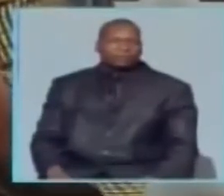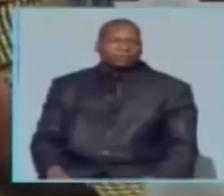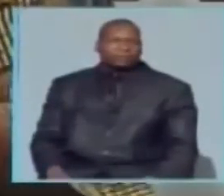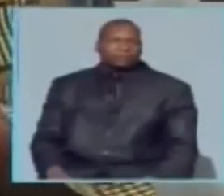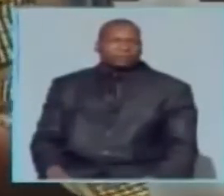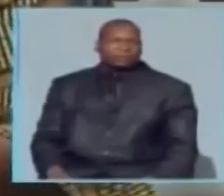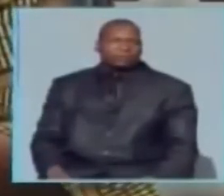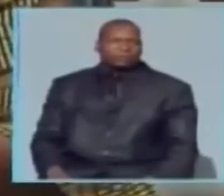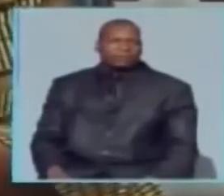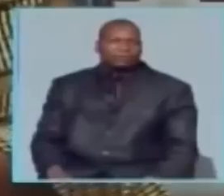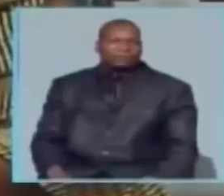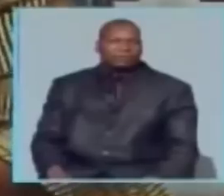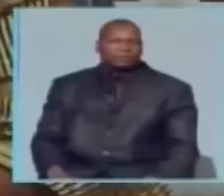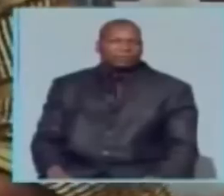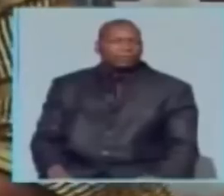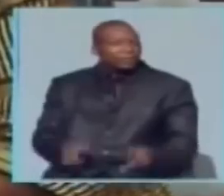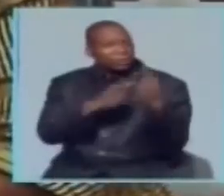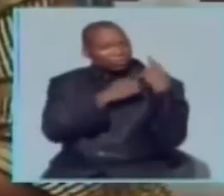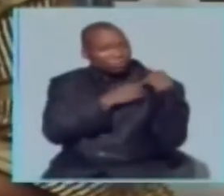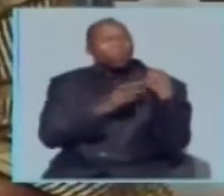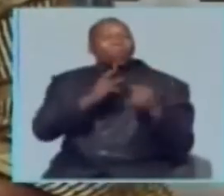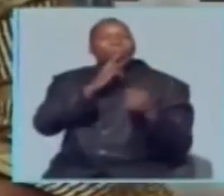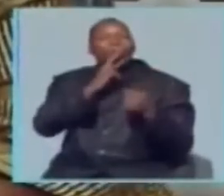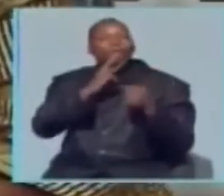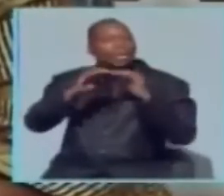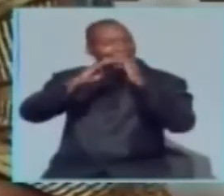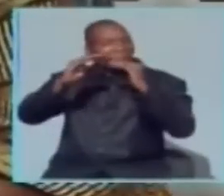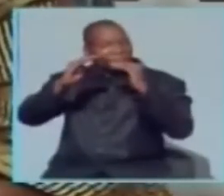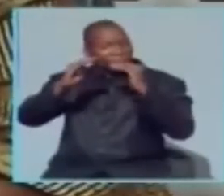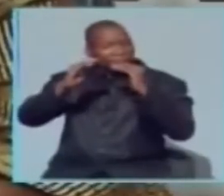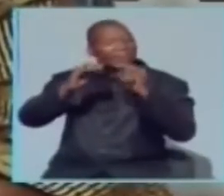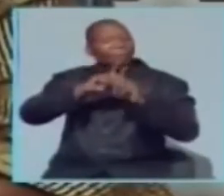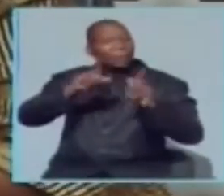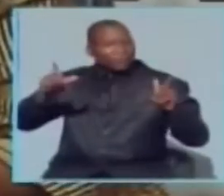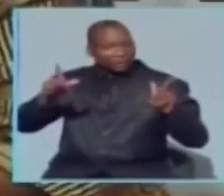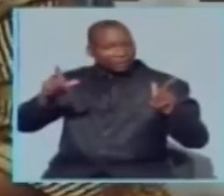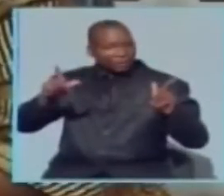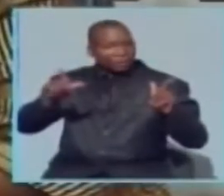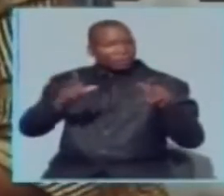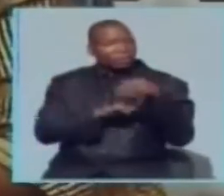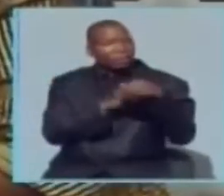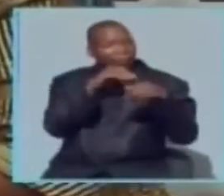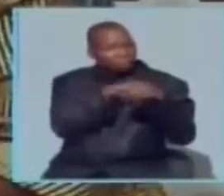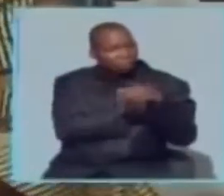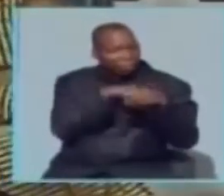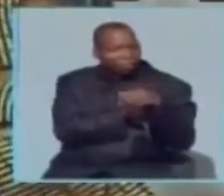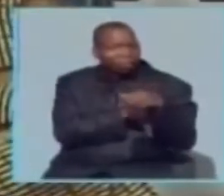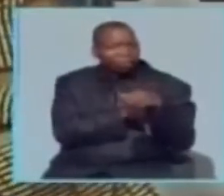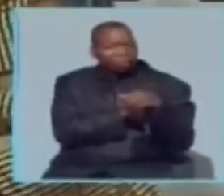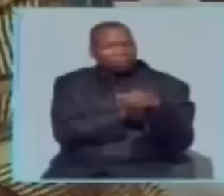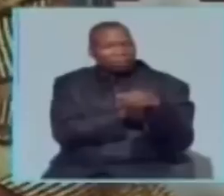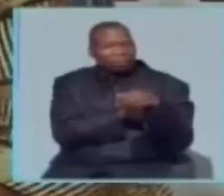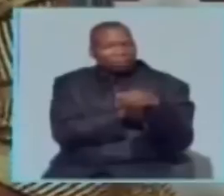a big role. Investment, we could accept that, yes, it's true, there's not been investment in